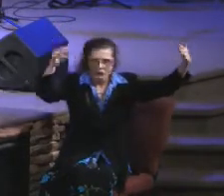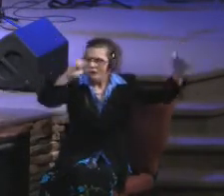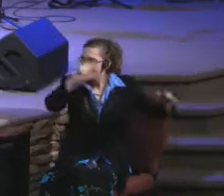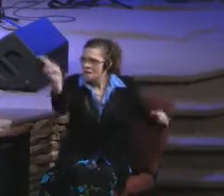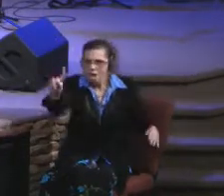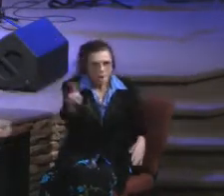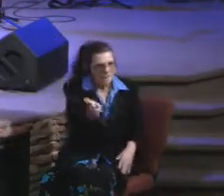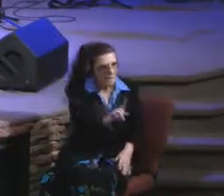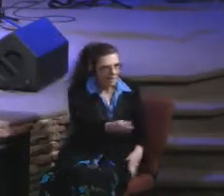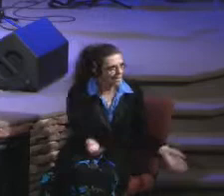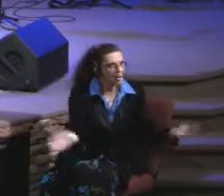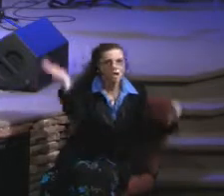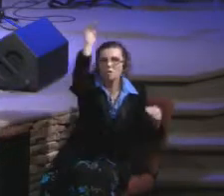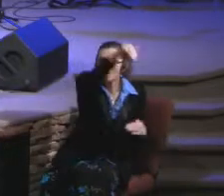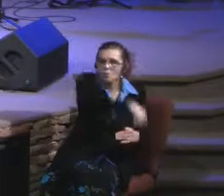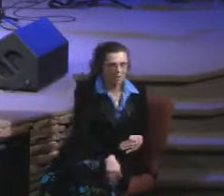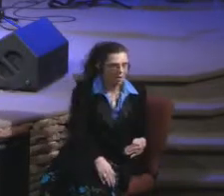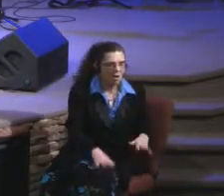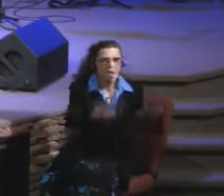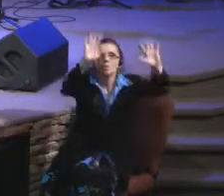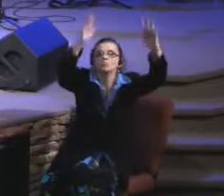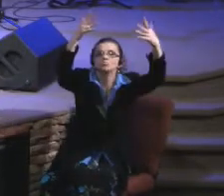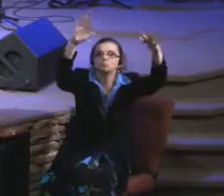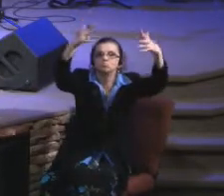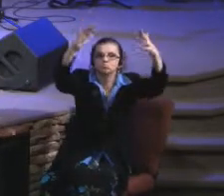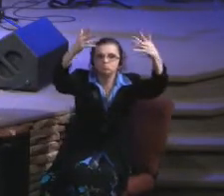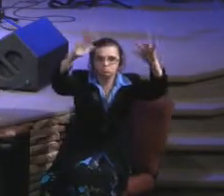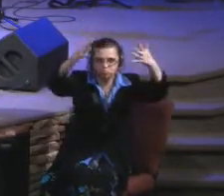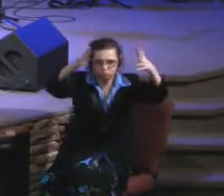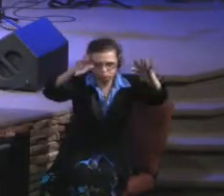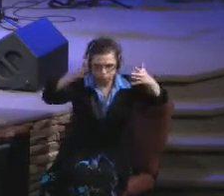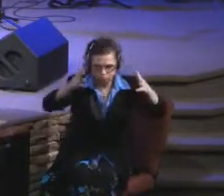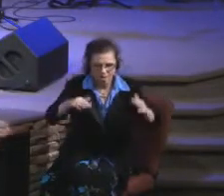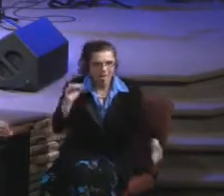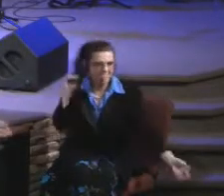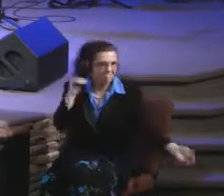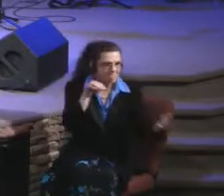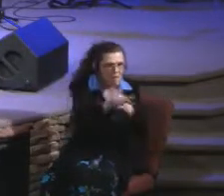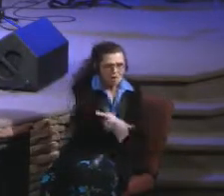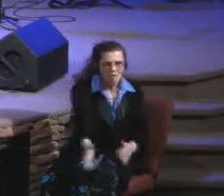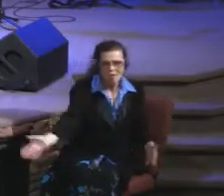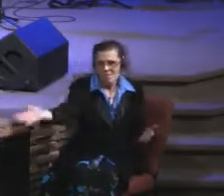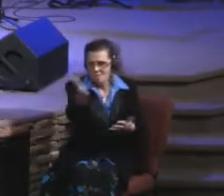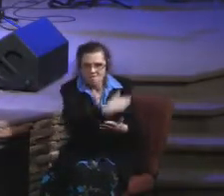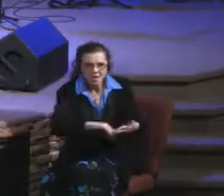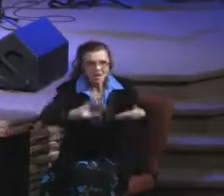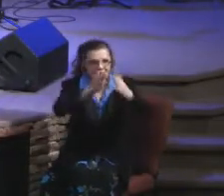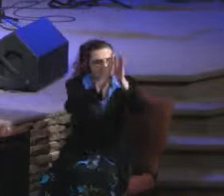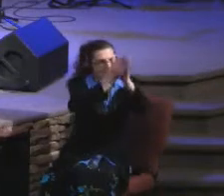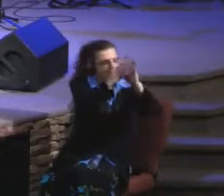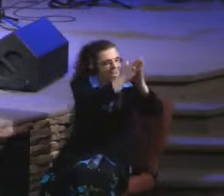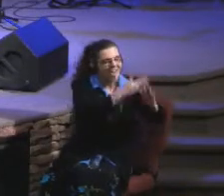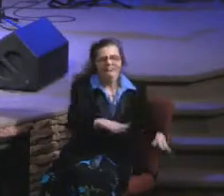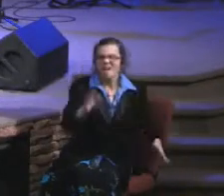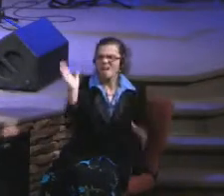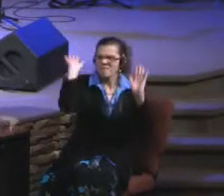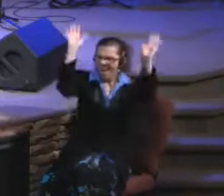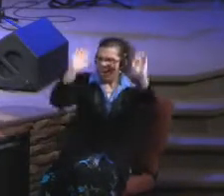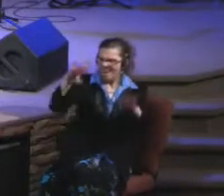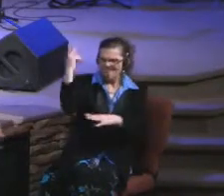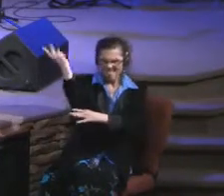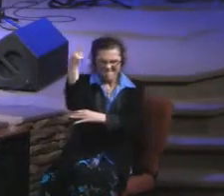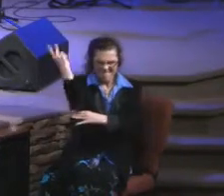ever overcome, would fall down, and they would be able to go in and take the city, and it would be a mighty victory for them. How many